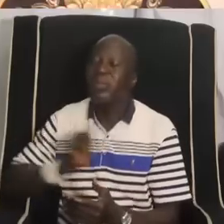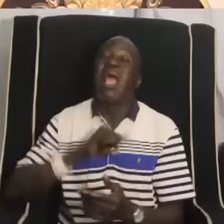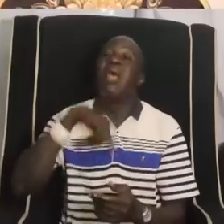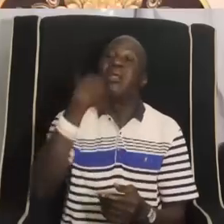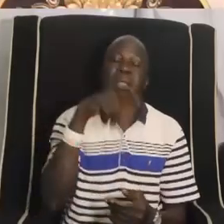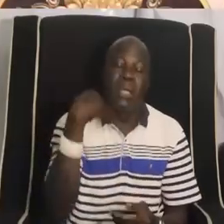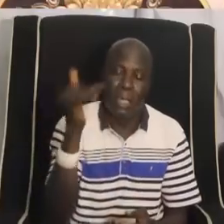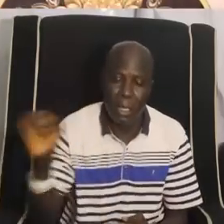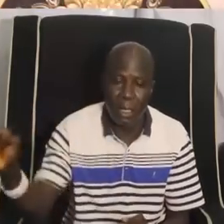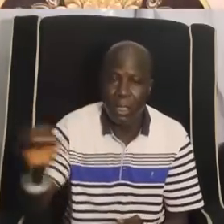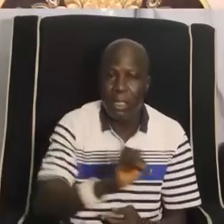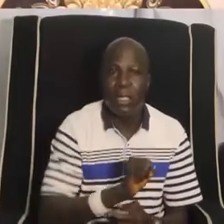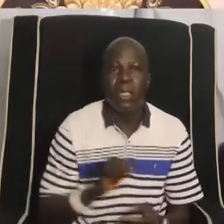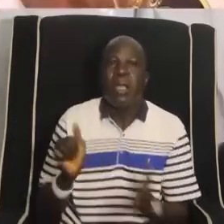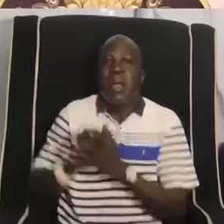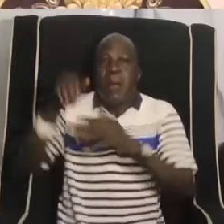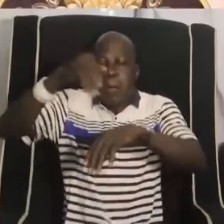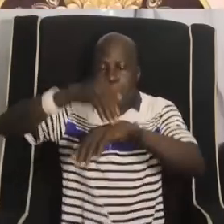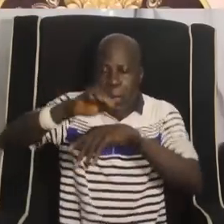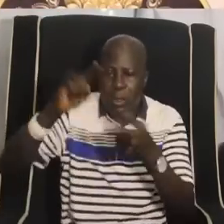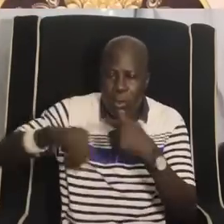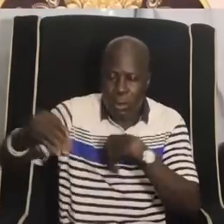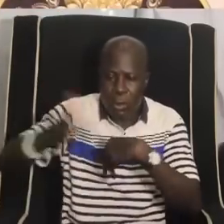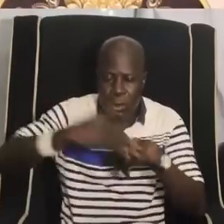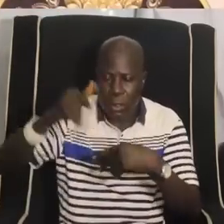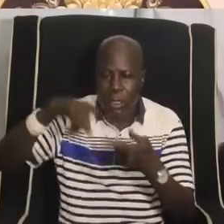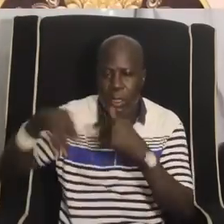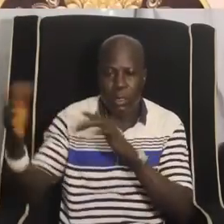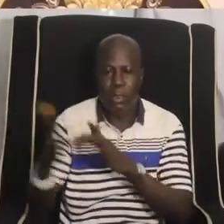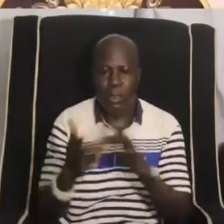say, back to the center.